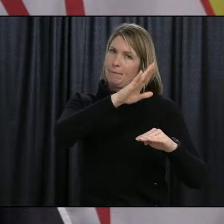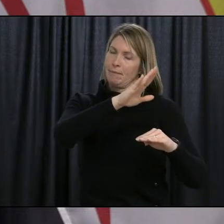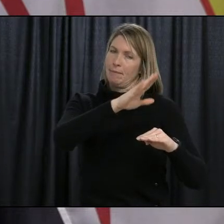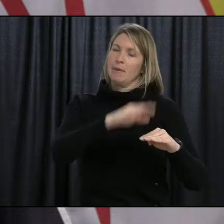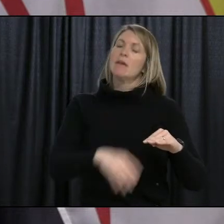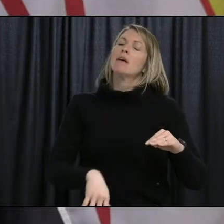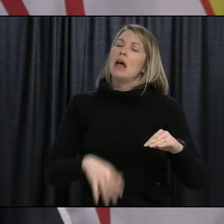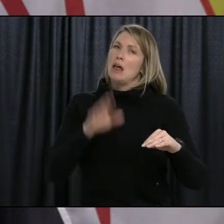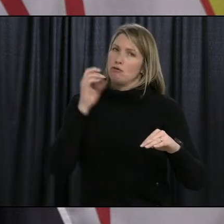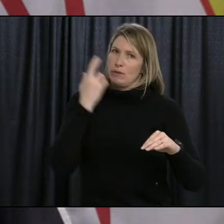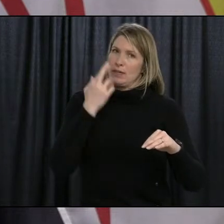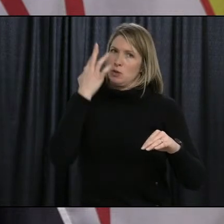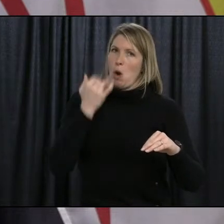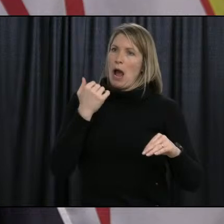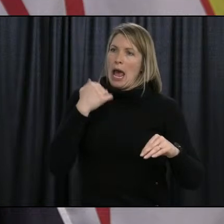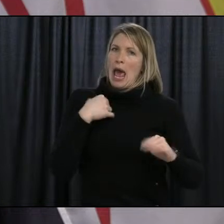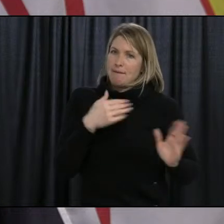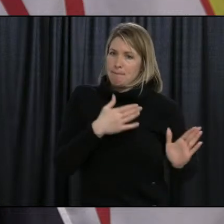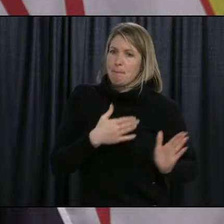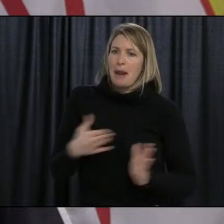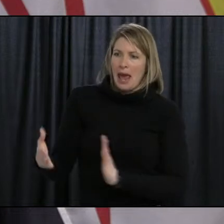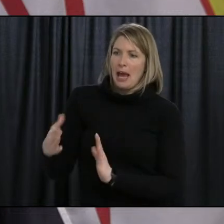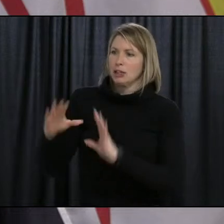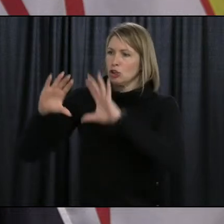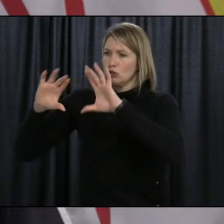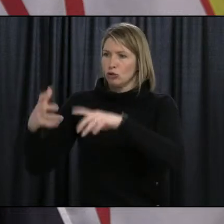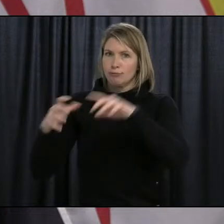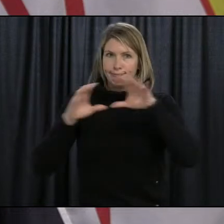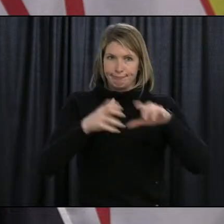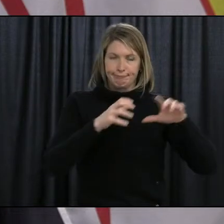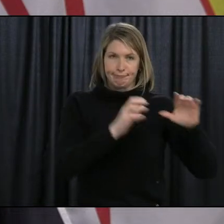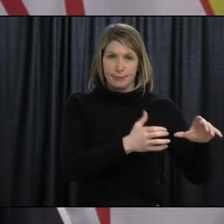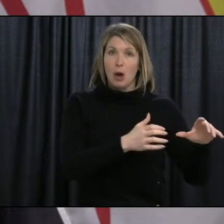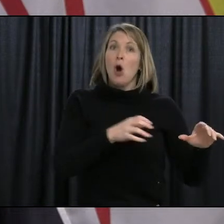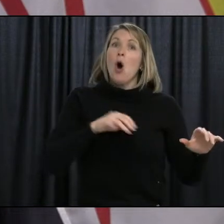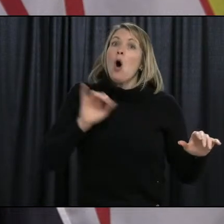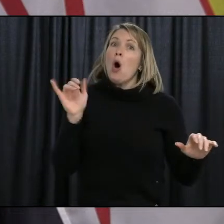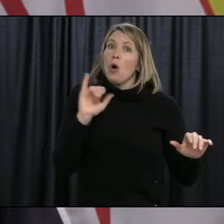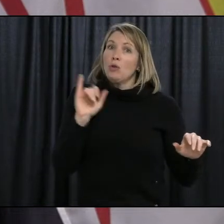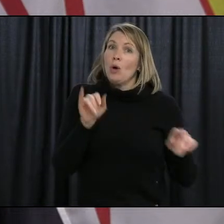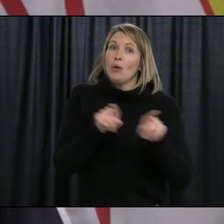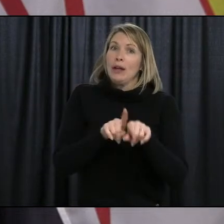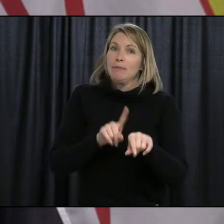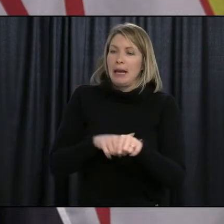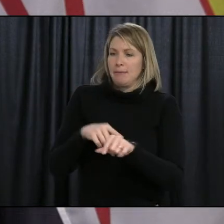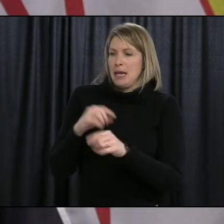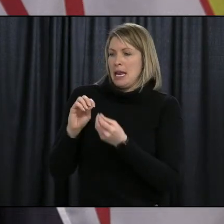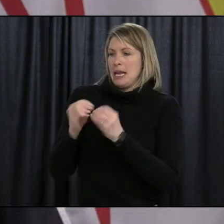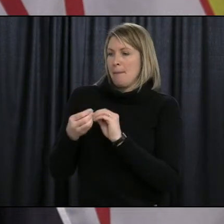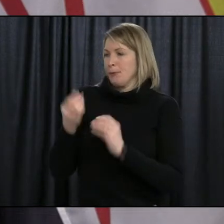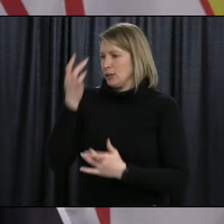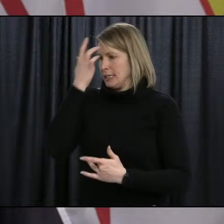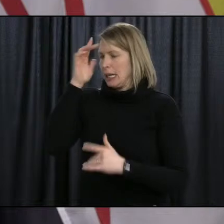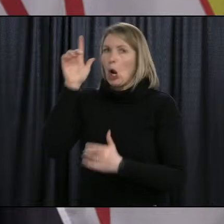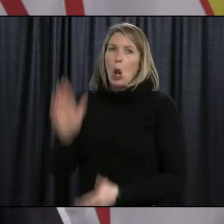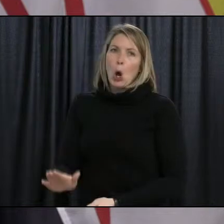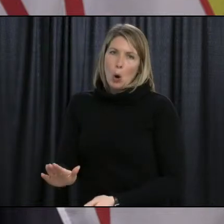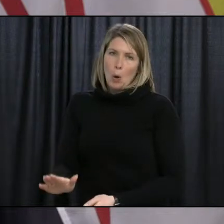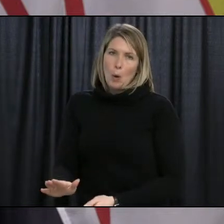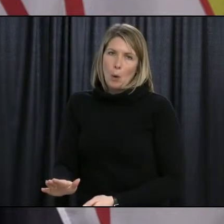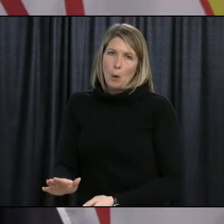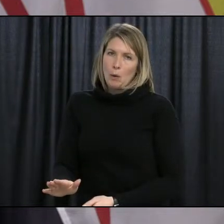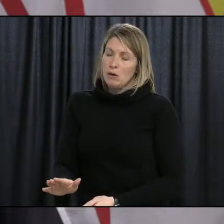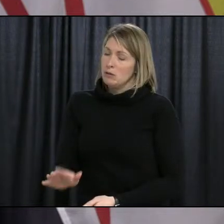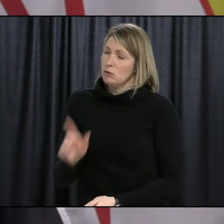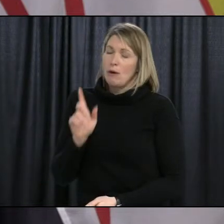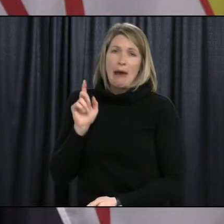strategy that we are, and our epidemiology right now allows us to do that. And so I think we need to